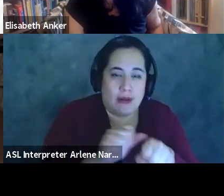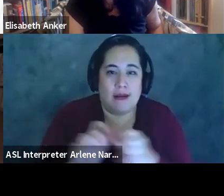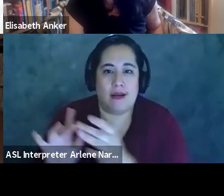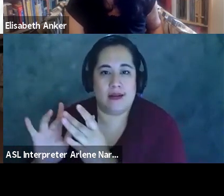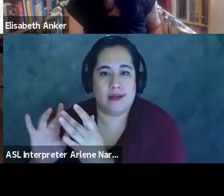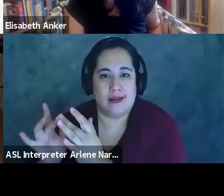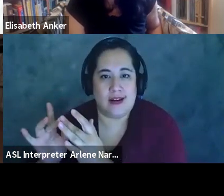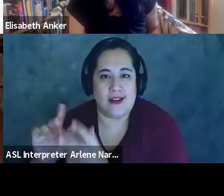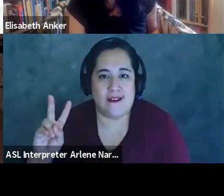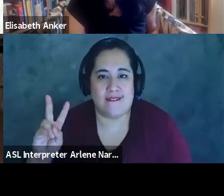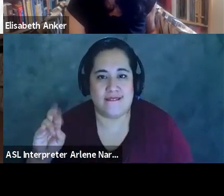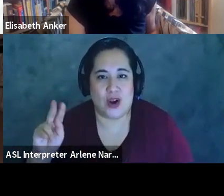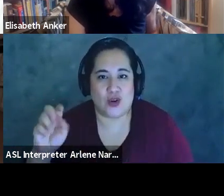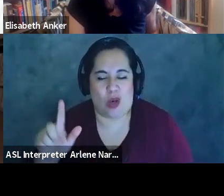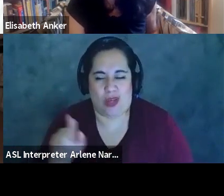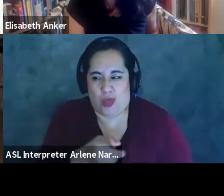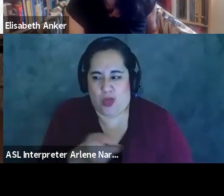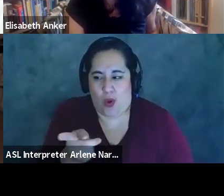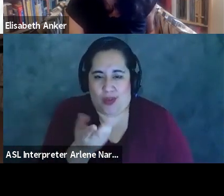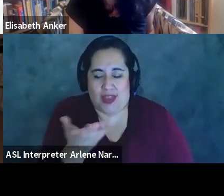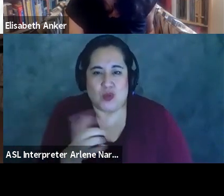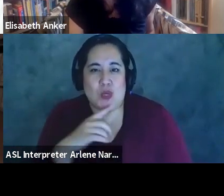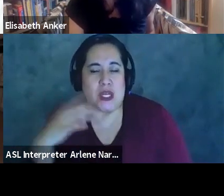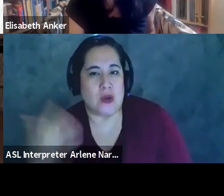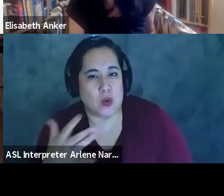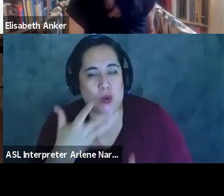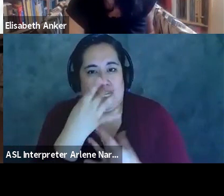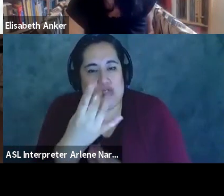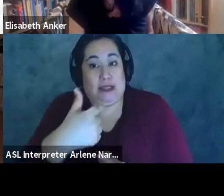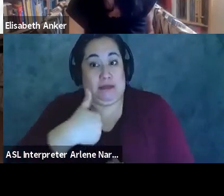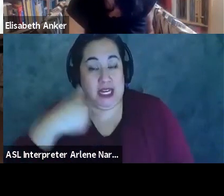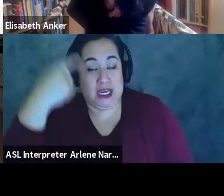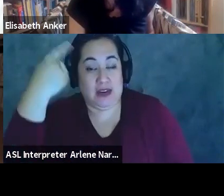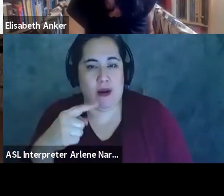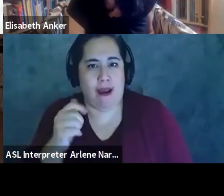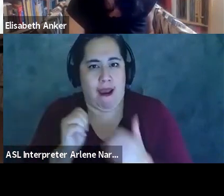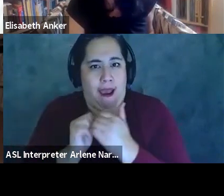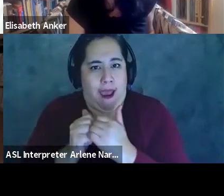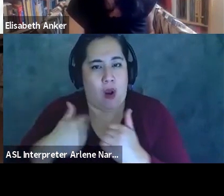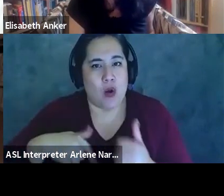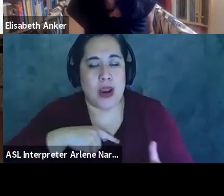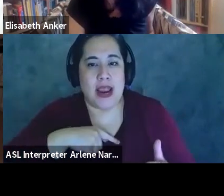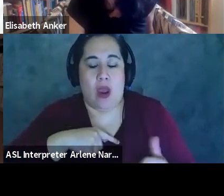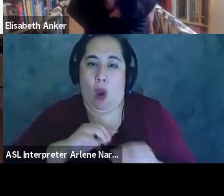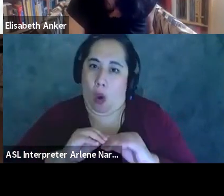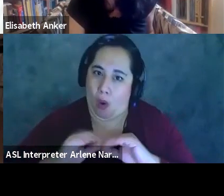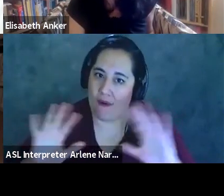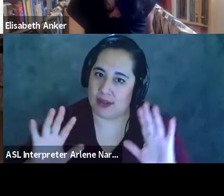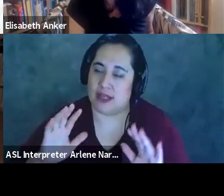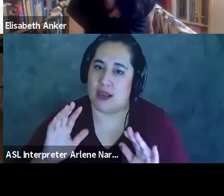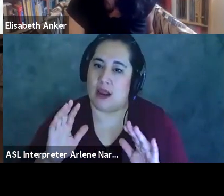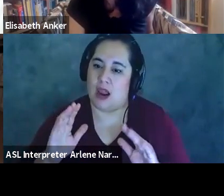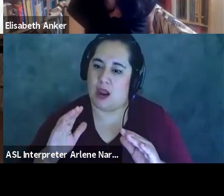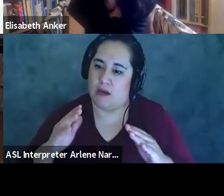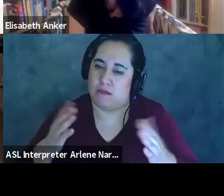those are the things which I think would really, I guess, really interest me in terms of how do we obviously